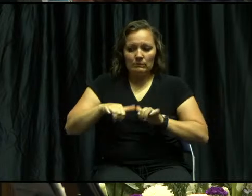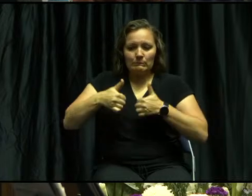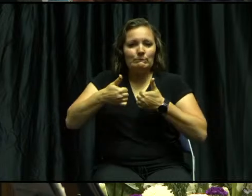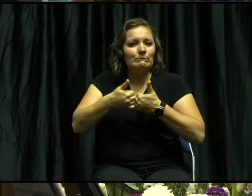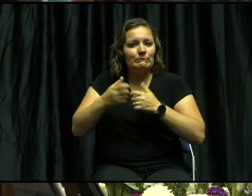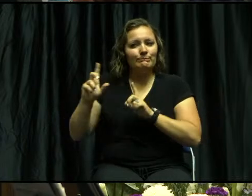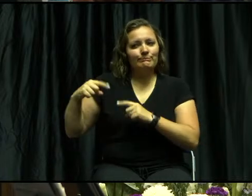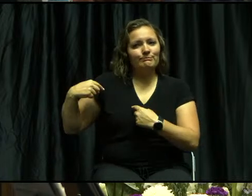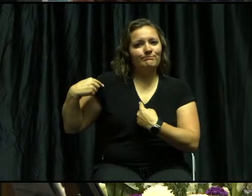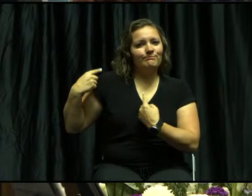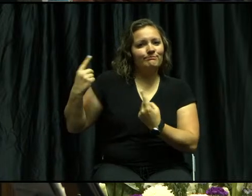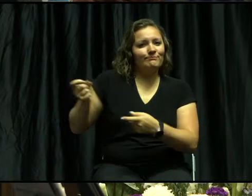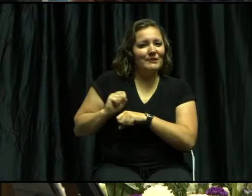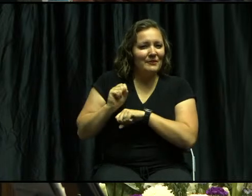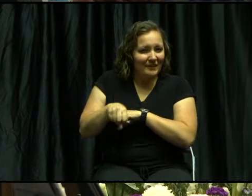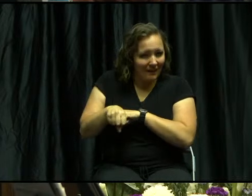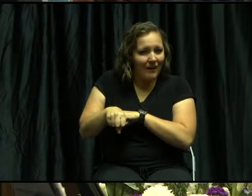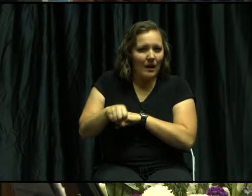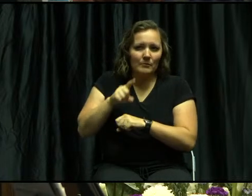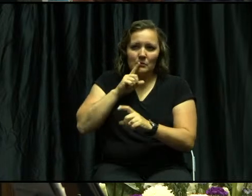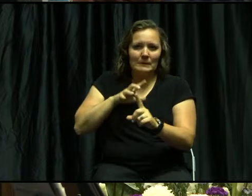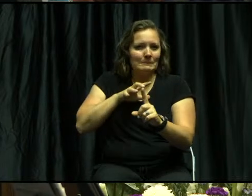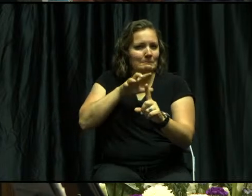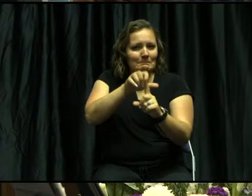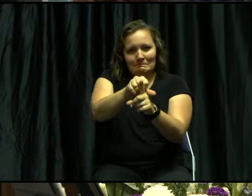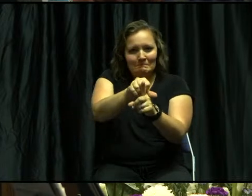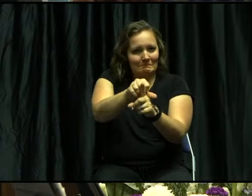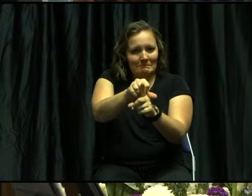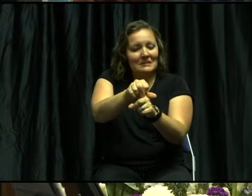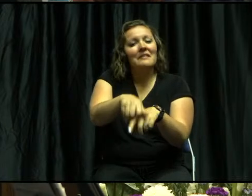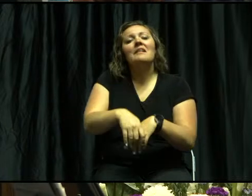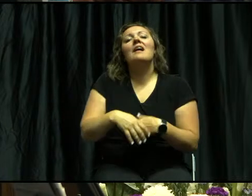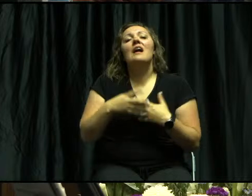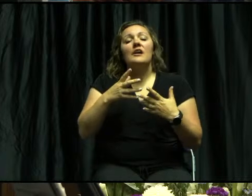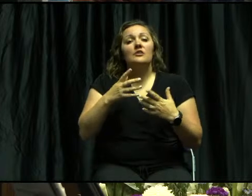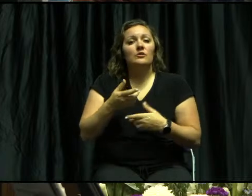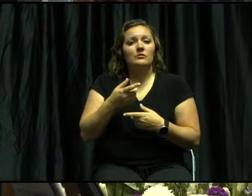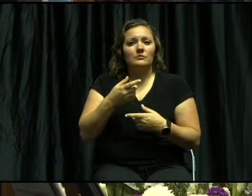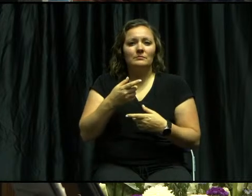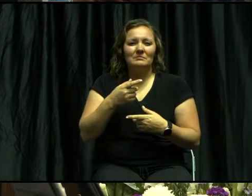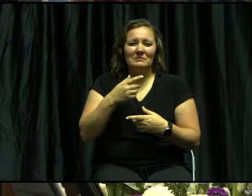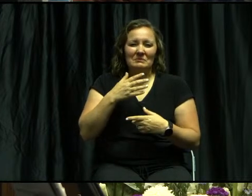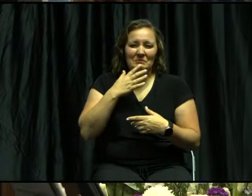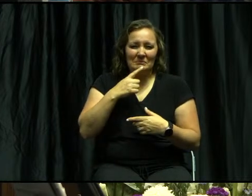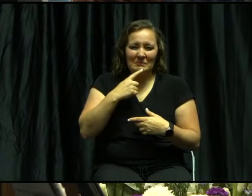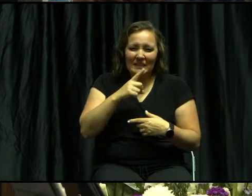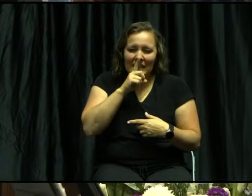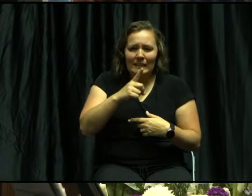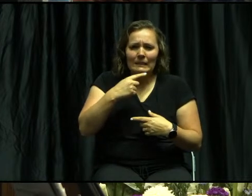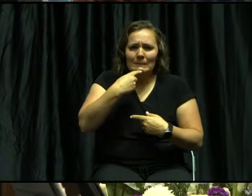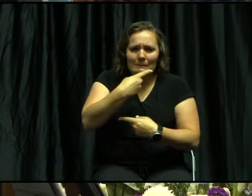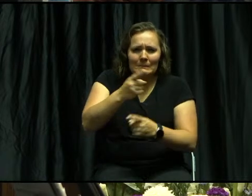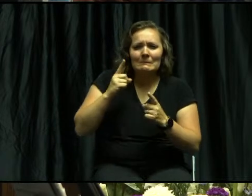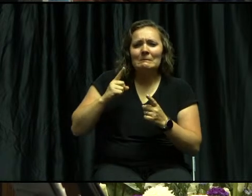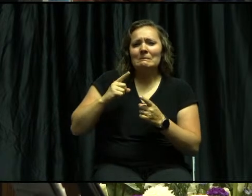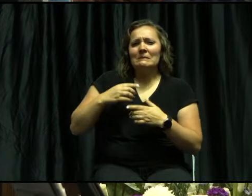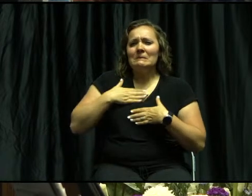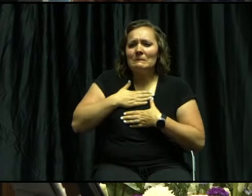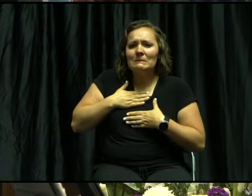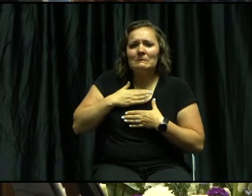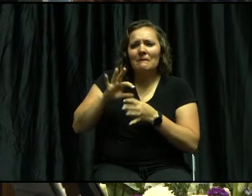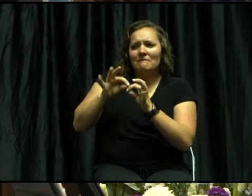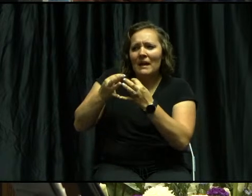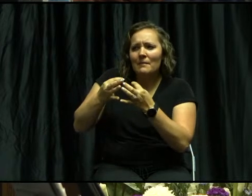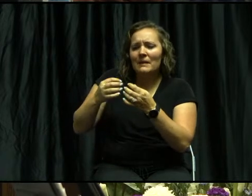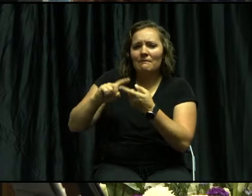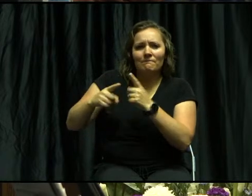that you have overcome to reach this pinnacle, and to express appreciation for the family, friends,